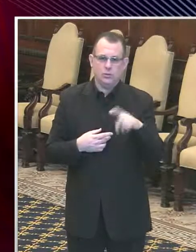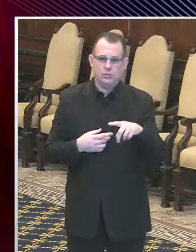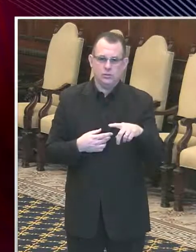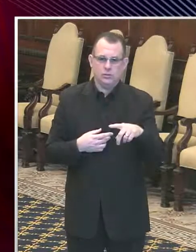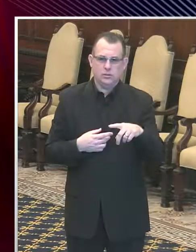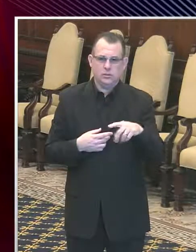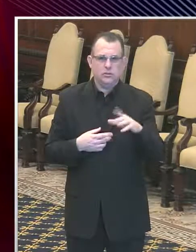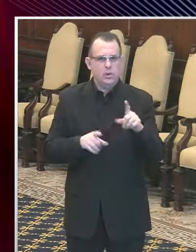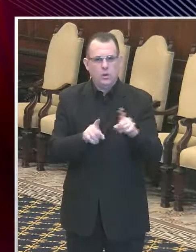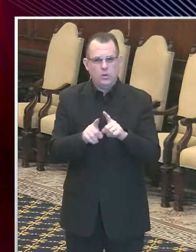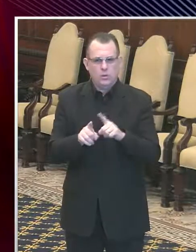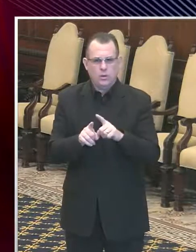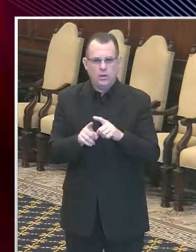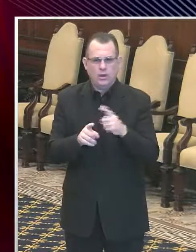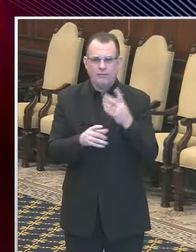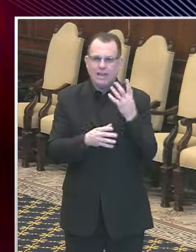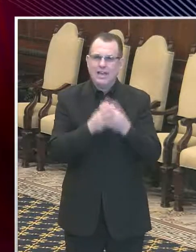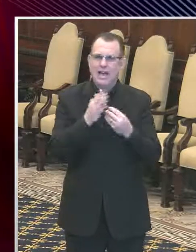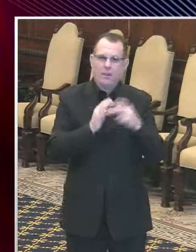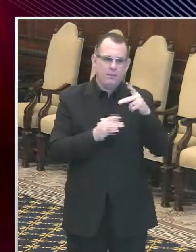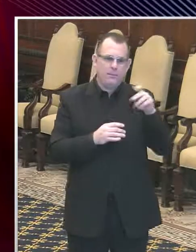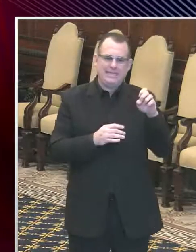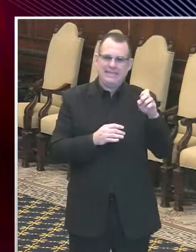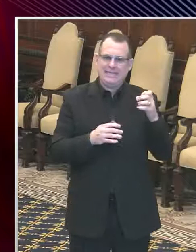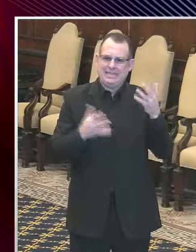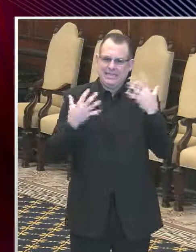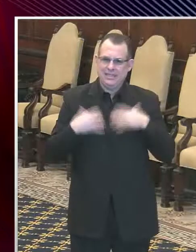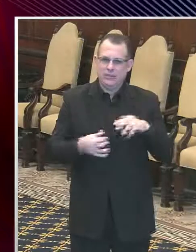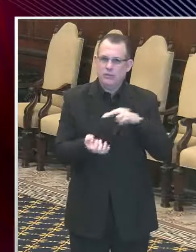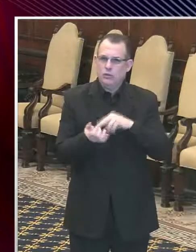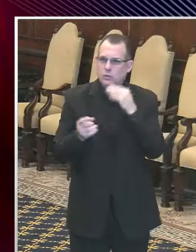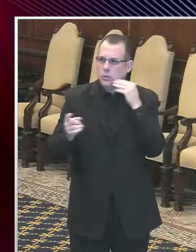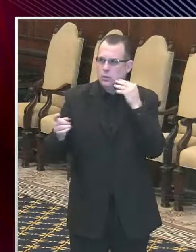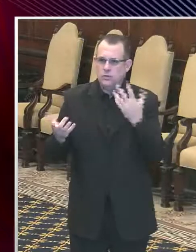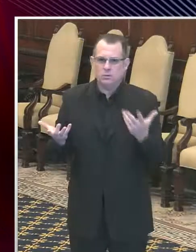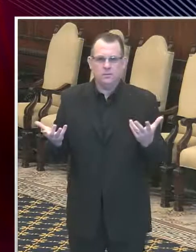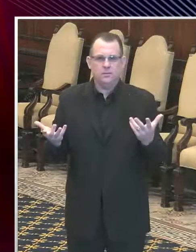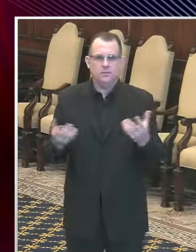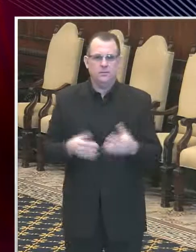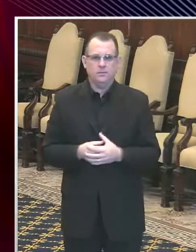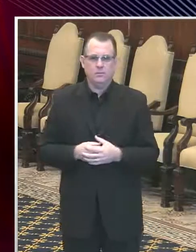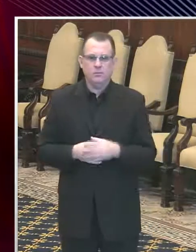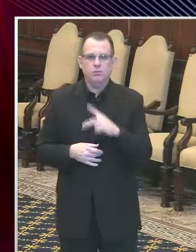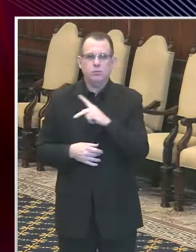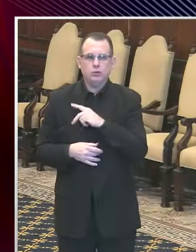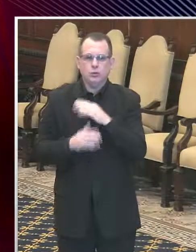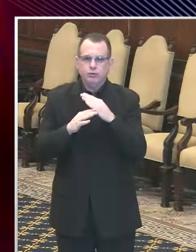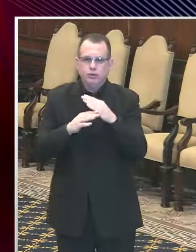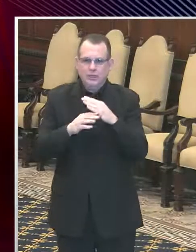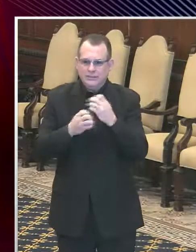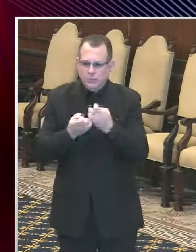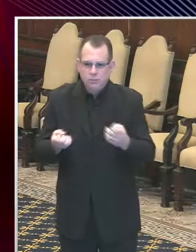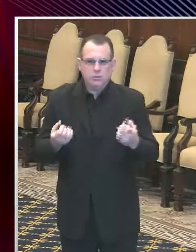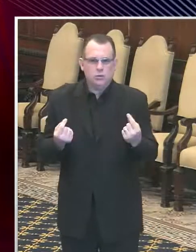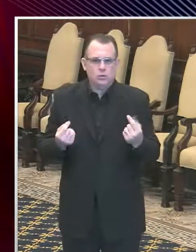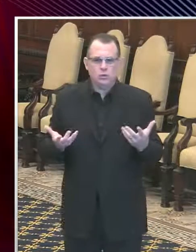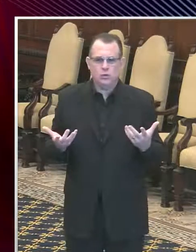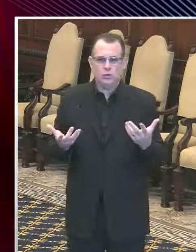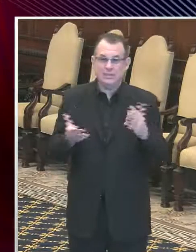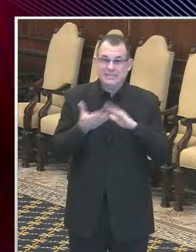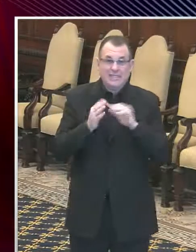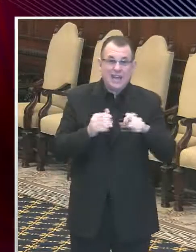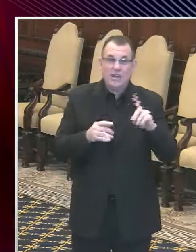also lack of PPE at nursing homes. You sort of addressed this earlier as well. Can the city do anything